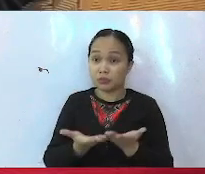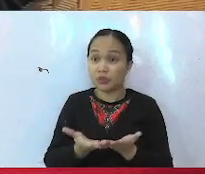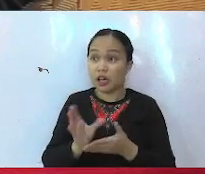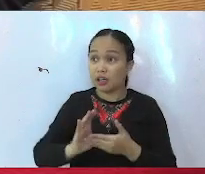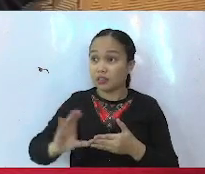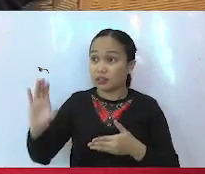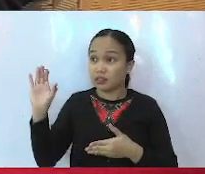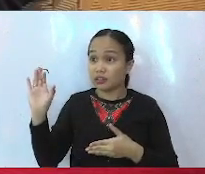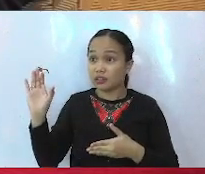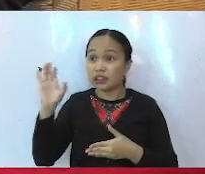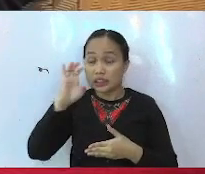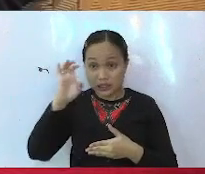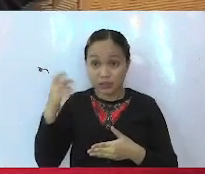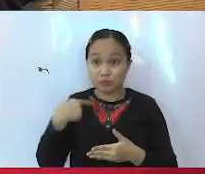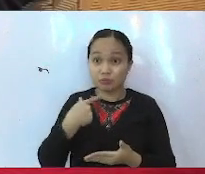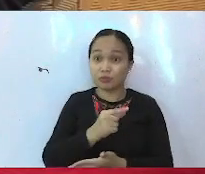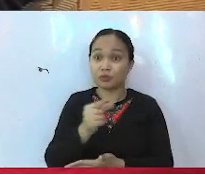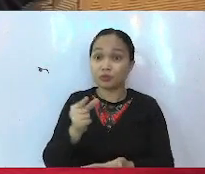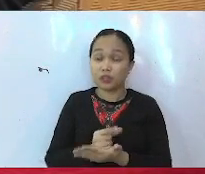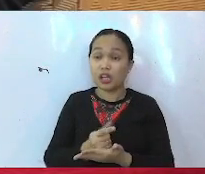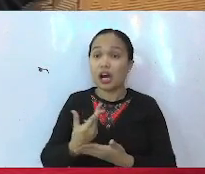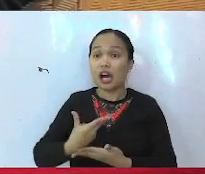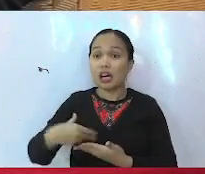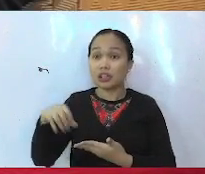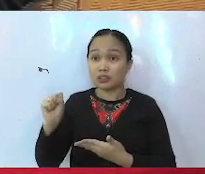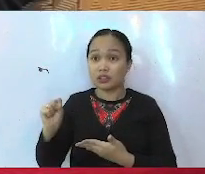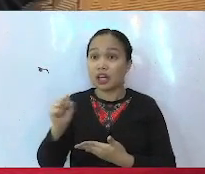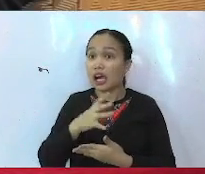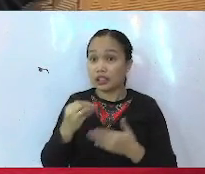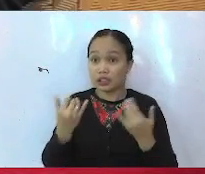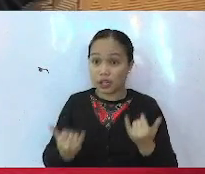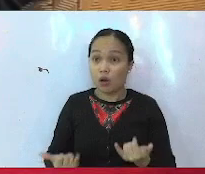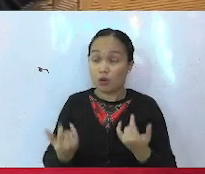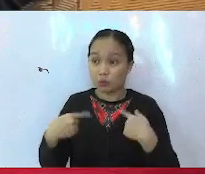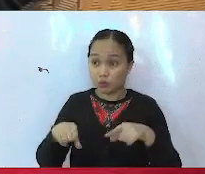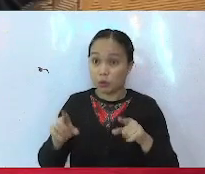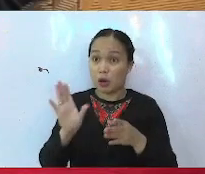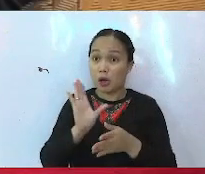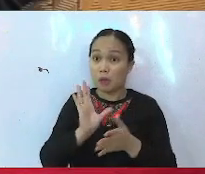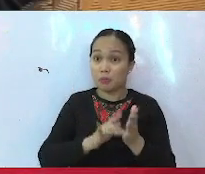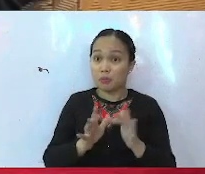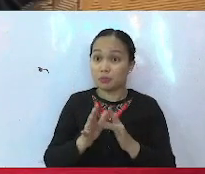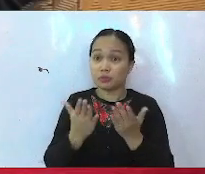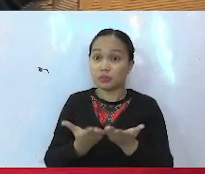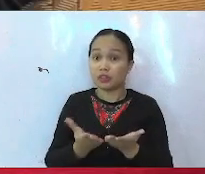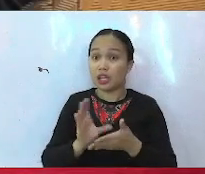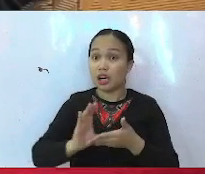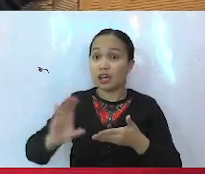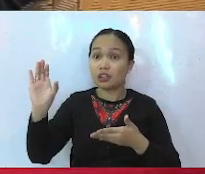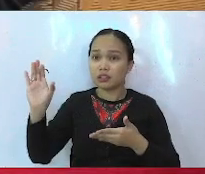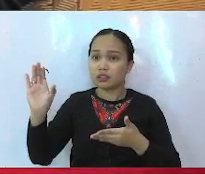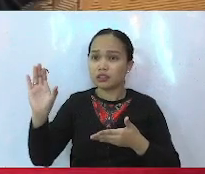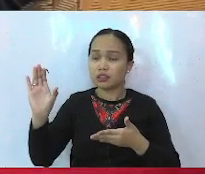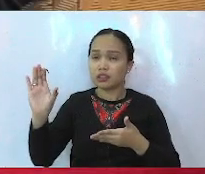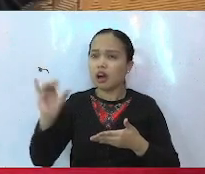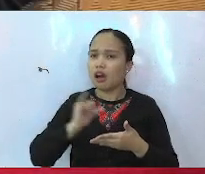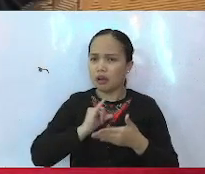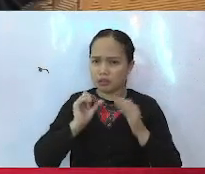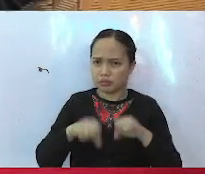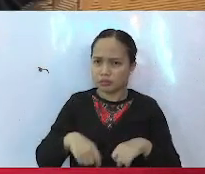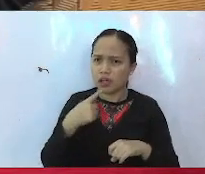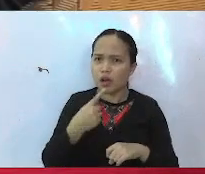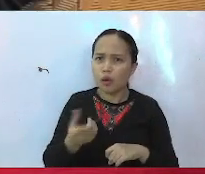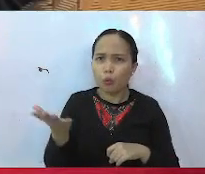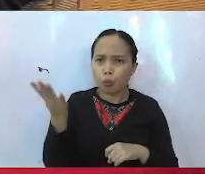Just graduated high school. Uh-huh. And he's going to Bible college here, not America. Not America. And I can tell you